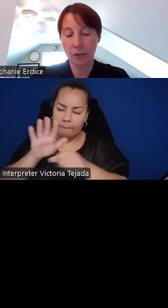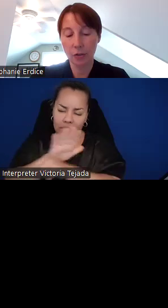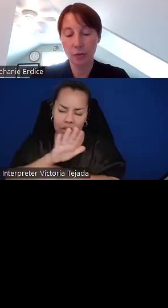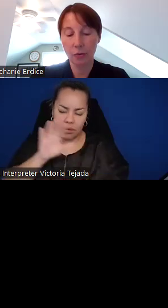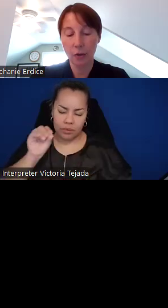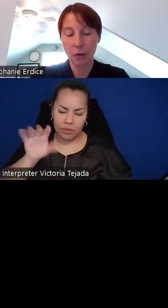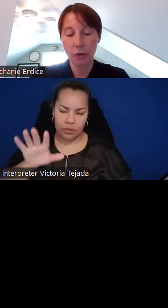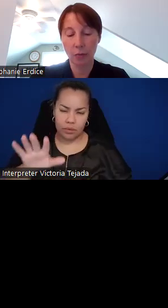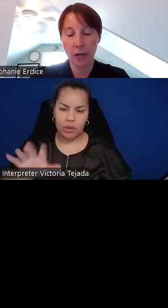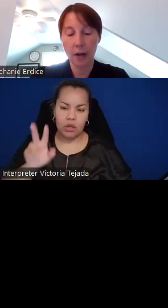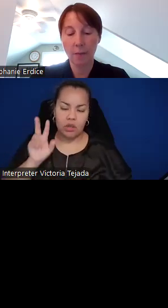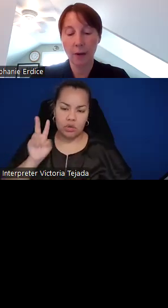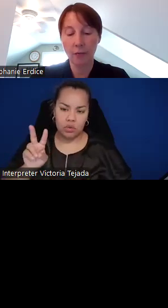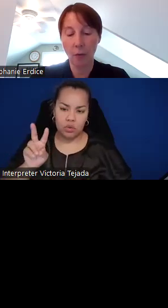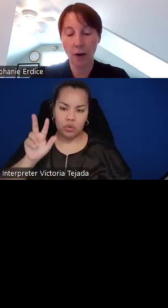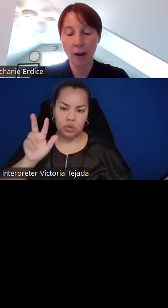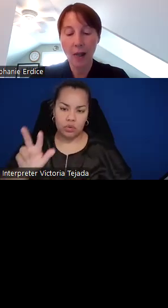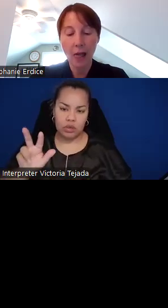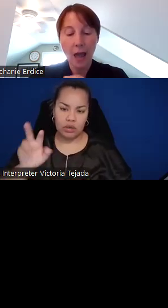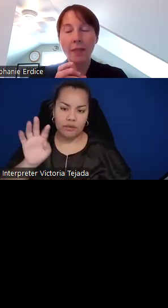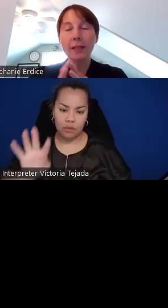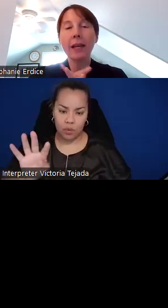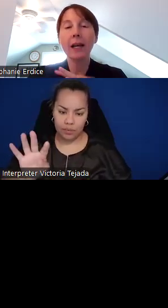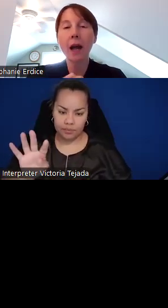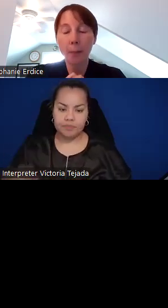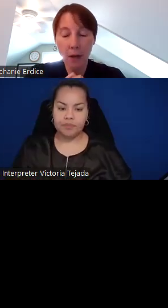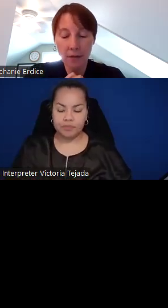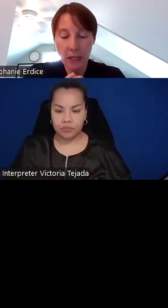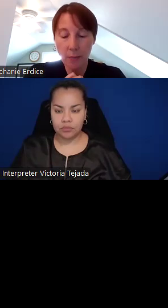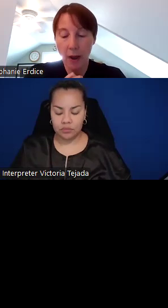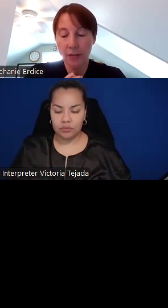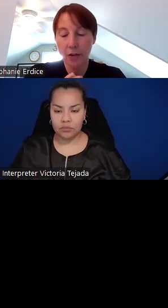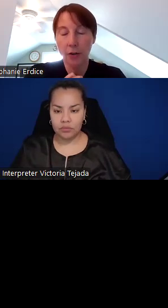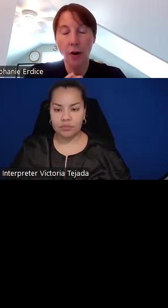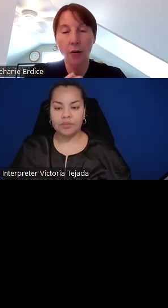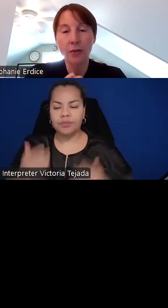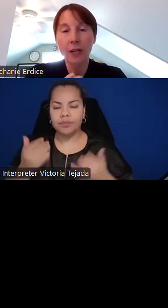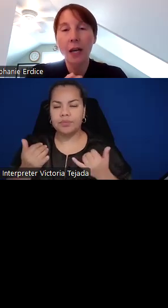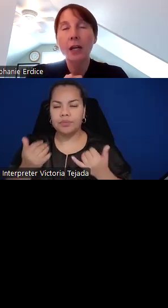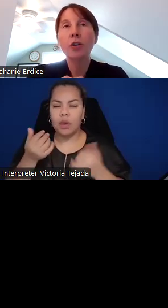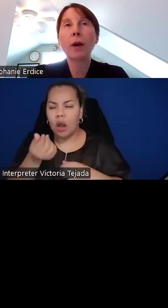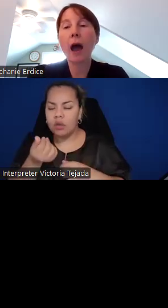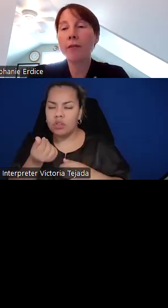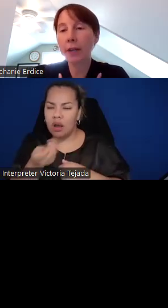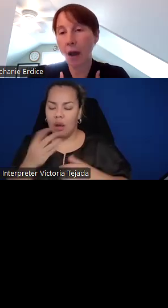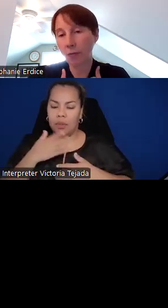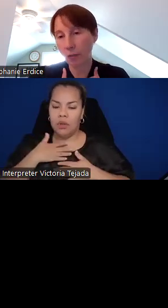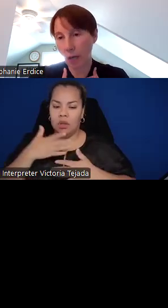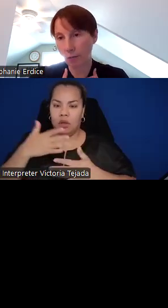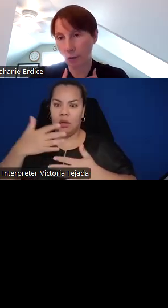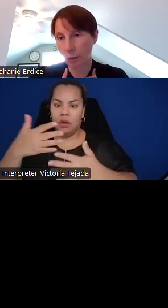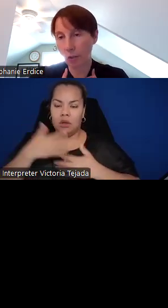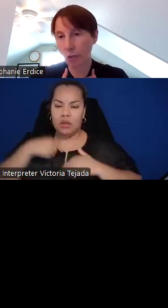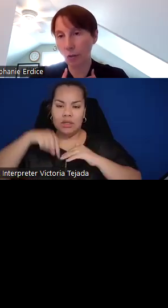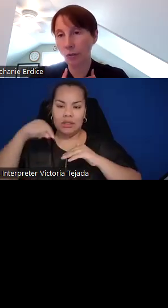the count of 2, 3, 4. And then take a couple of deep breaths on your own to whatever count